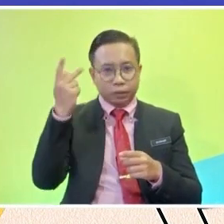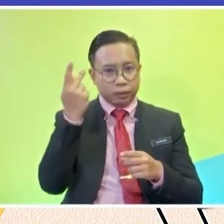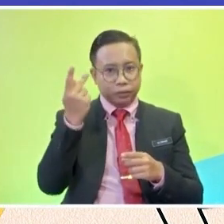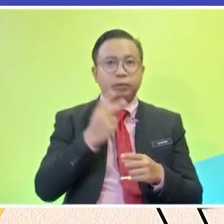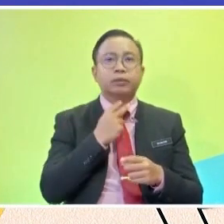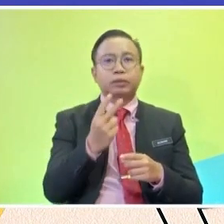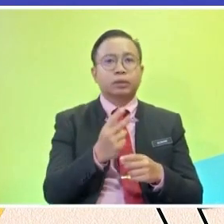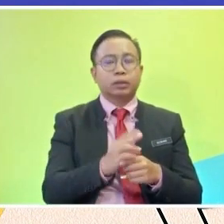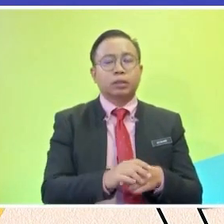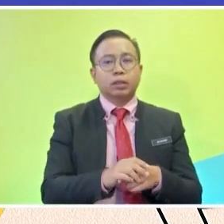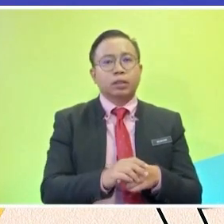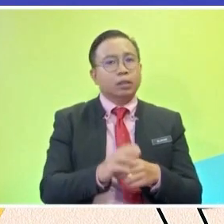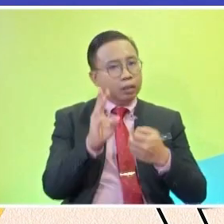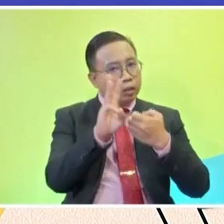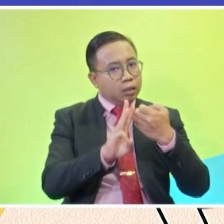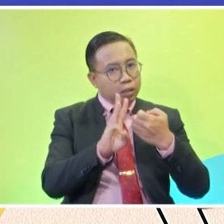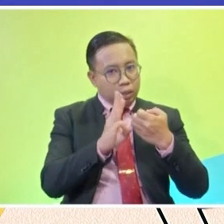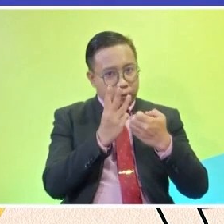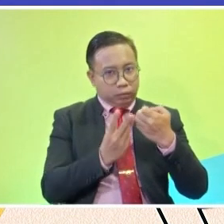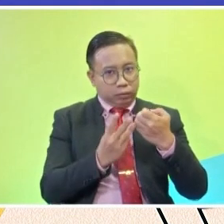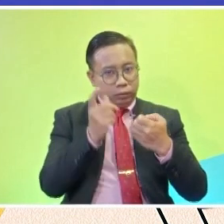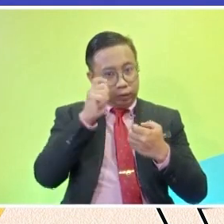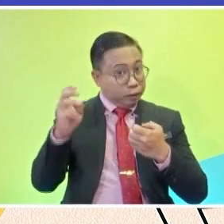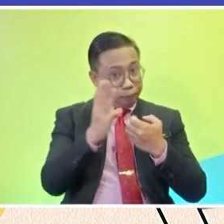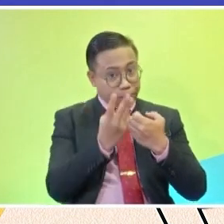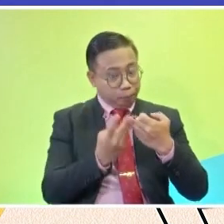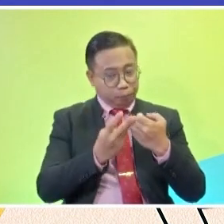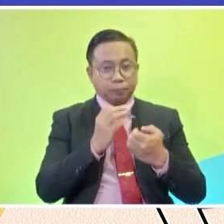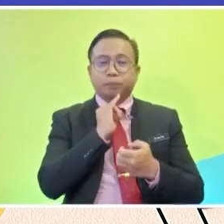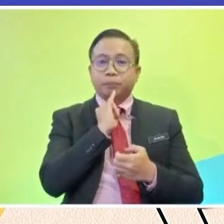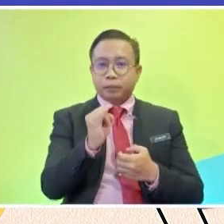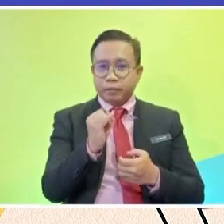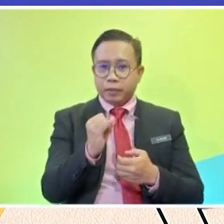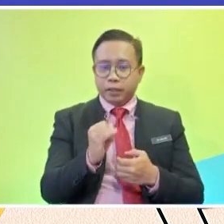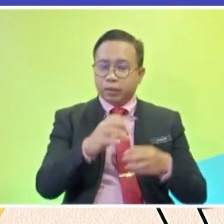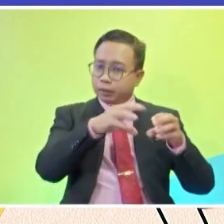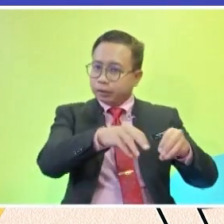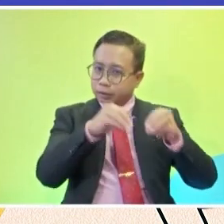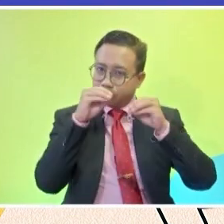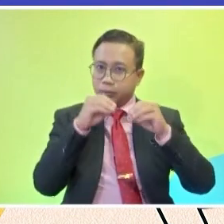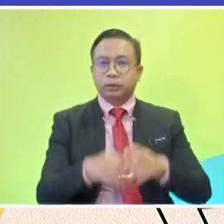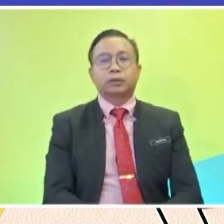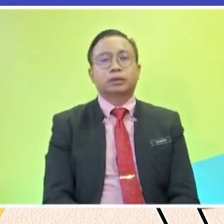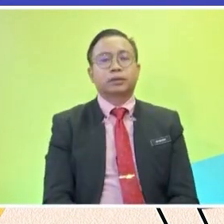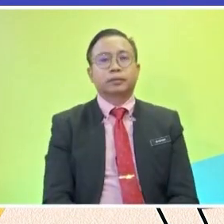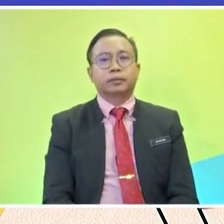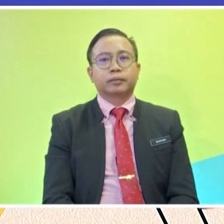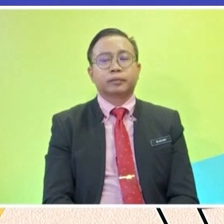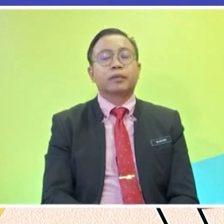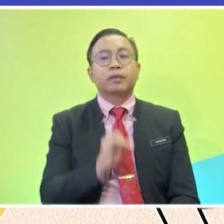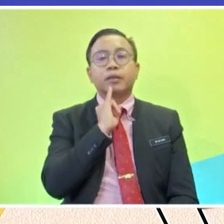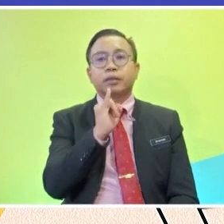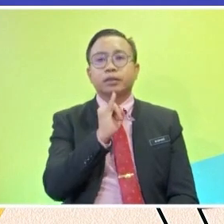is harvested. So the wheat, it was the object, it has become the subject now, and I've put the be verb is and the